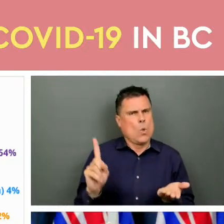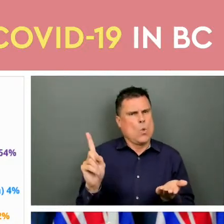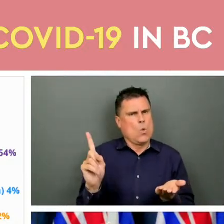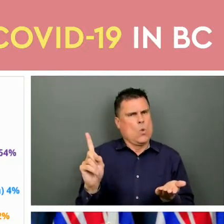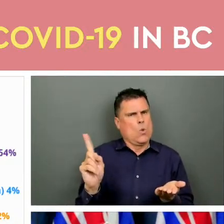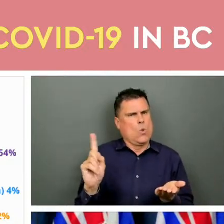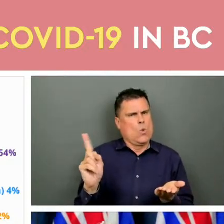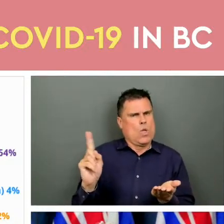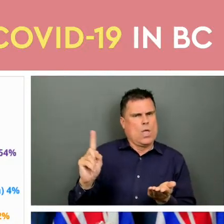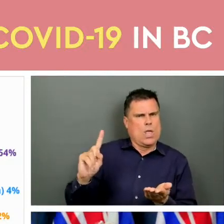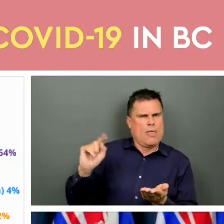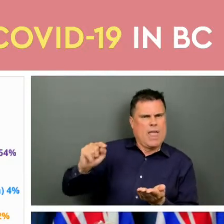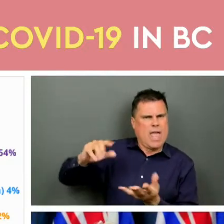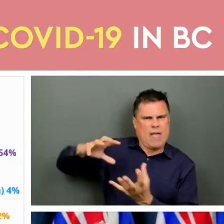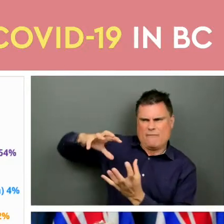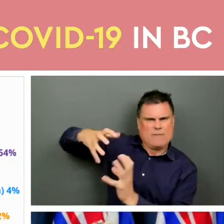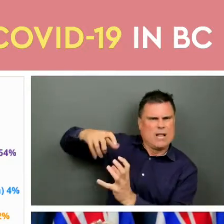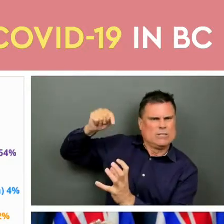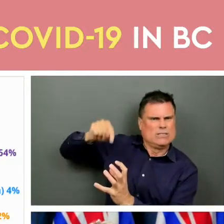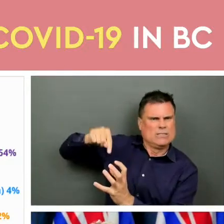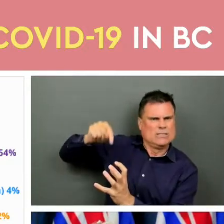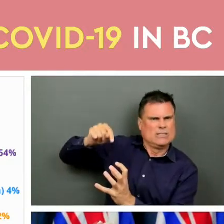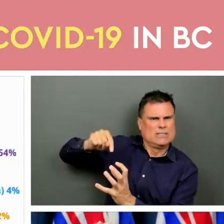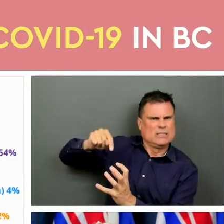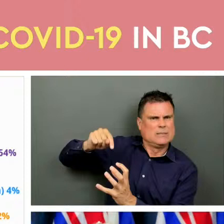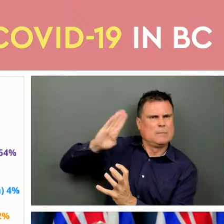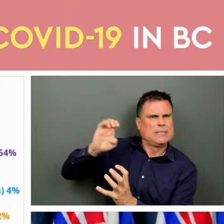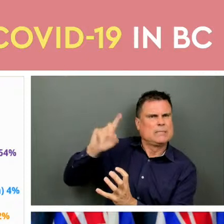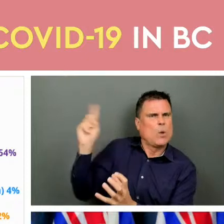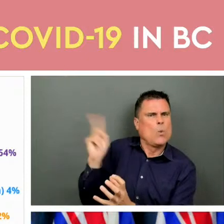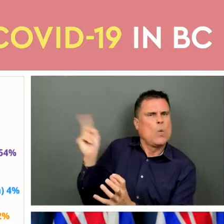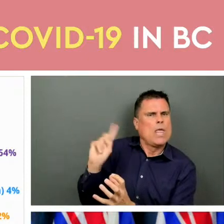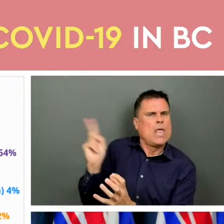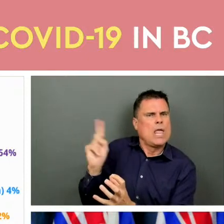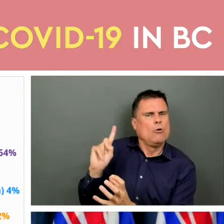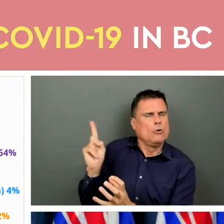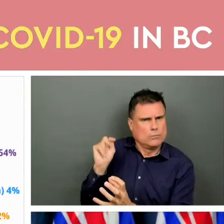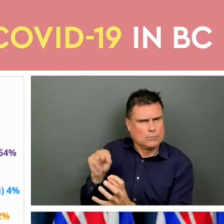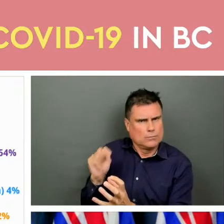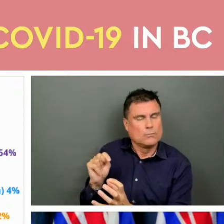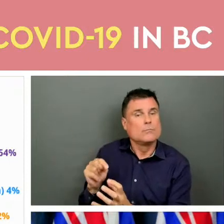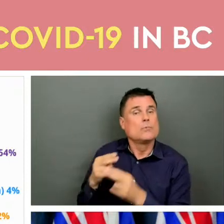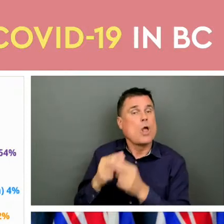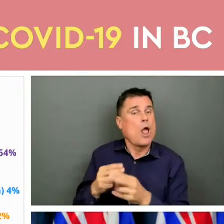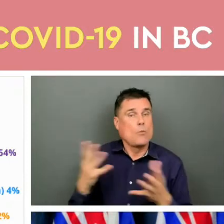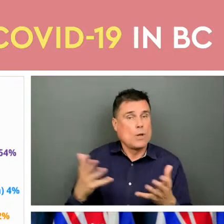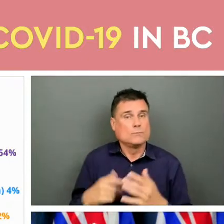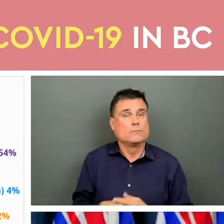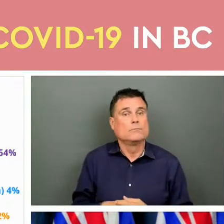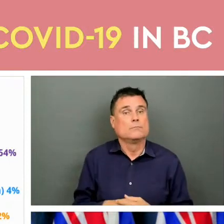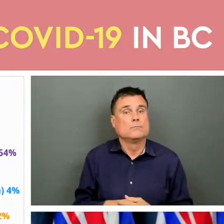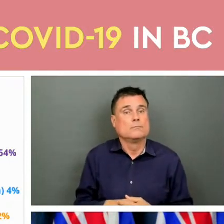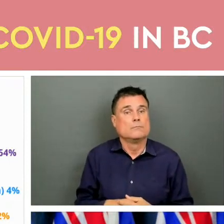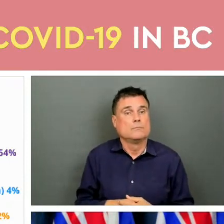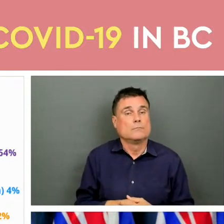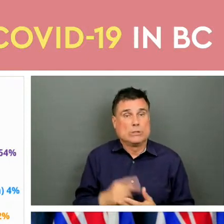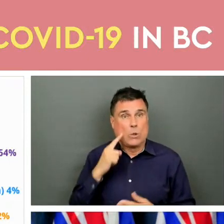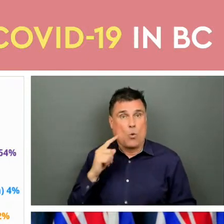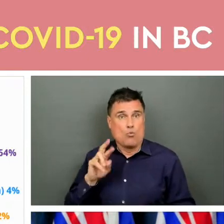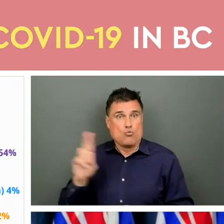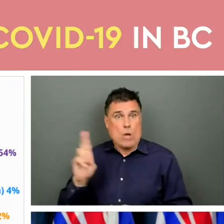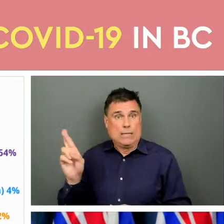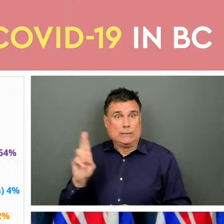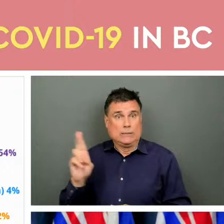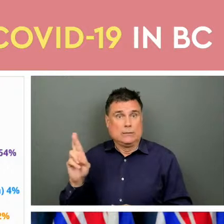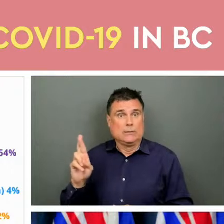by the WHO that are in our province over time, with the bar on the far right being the week of